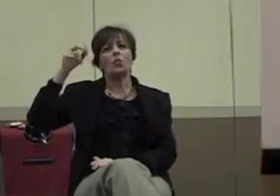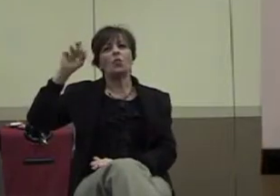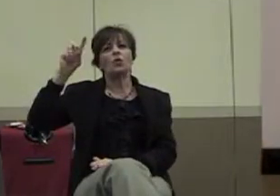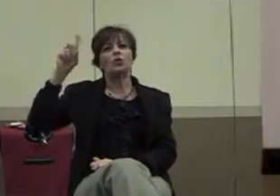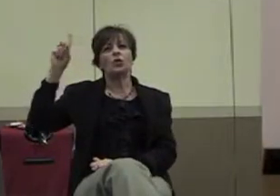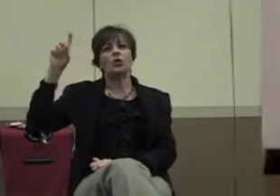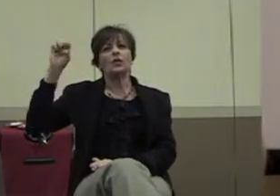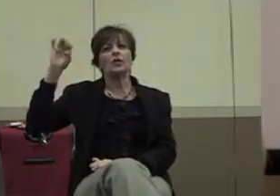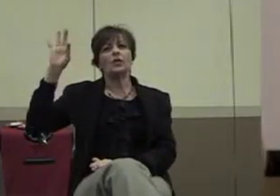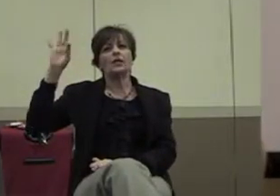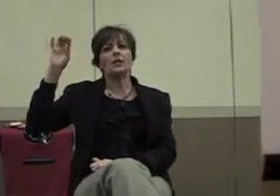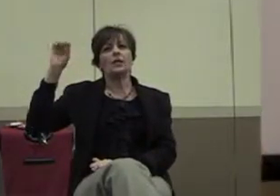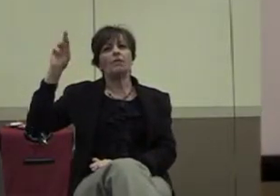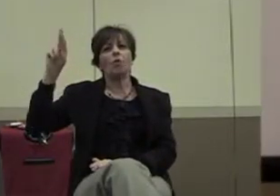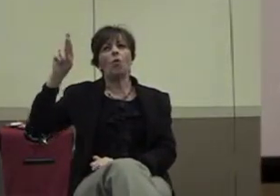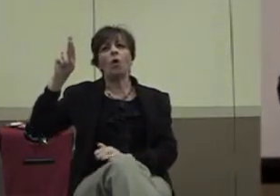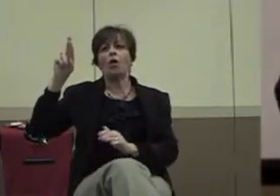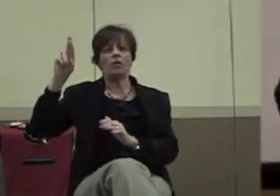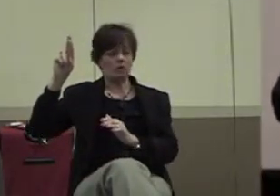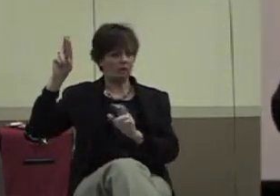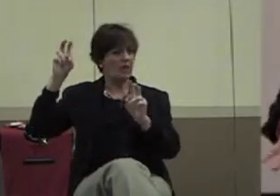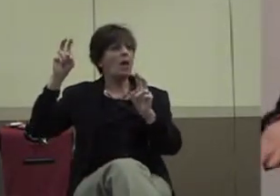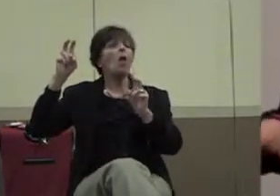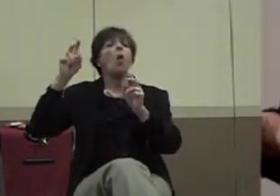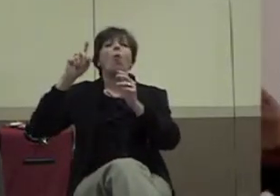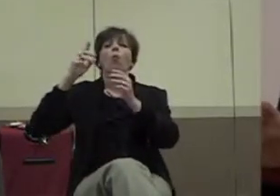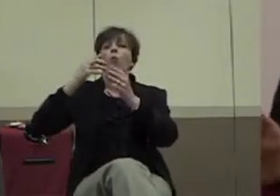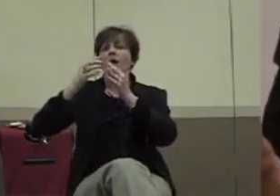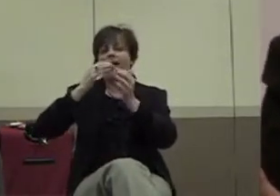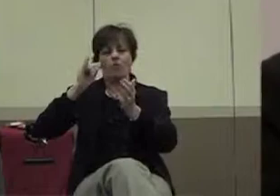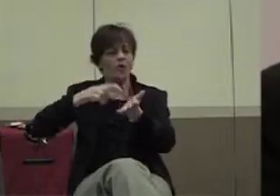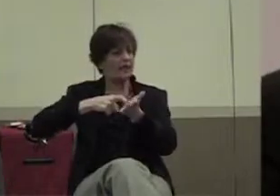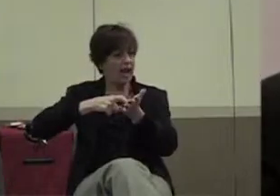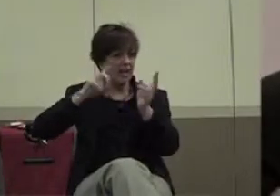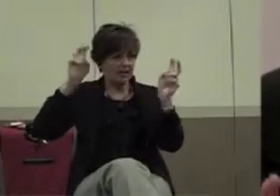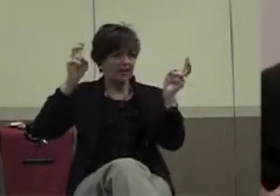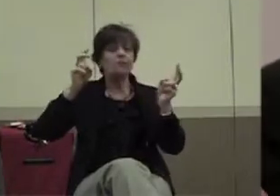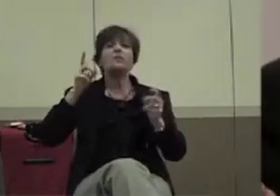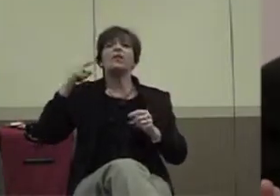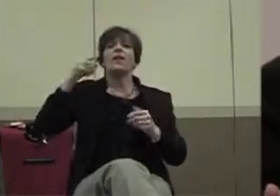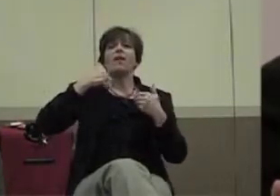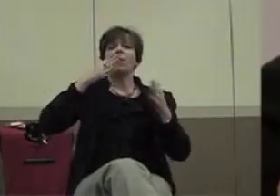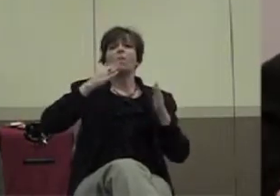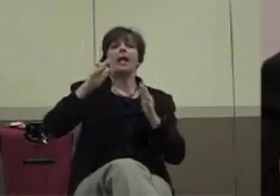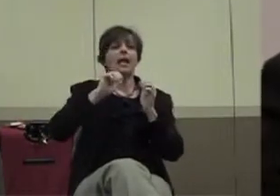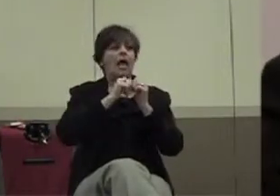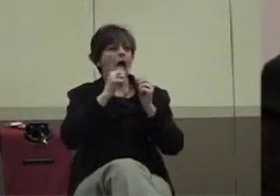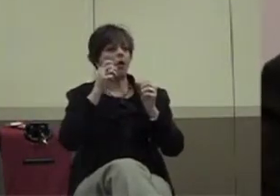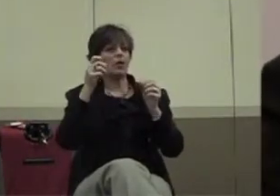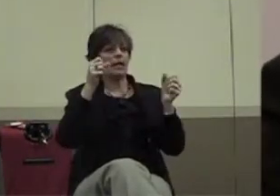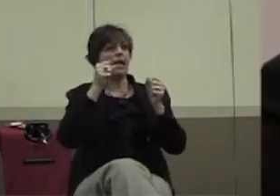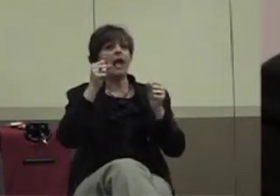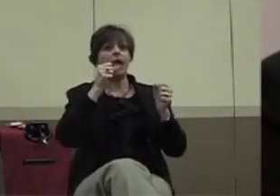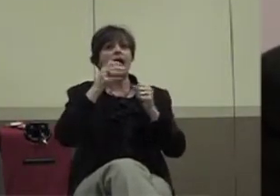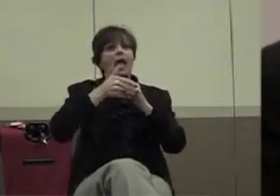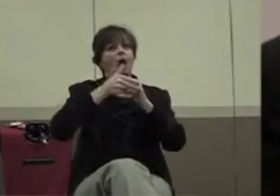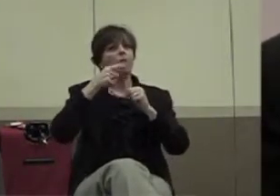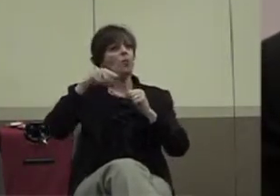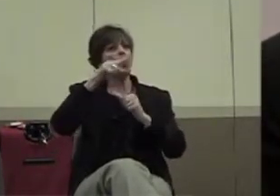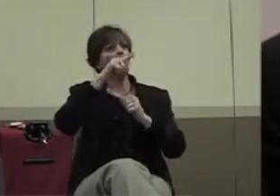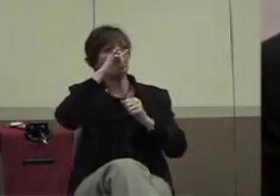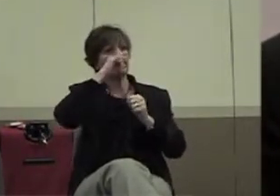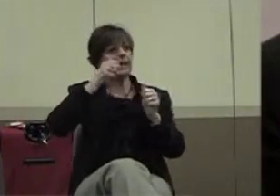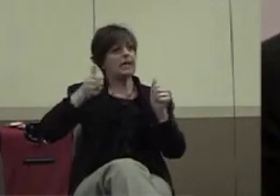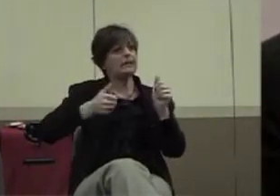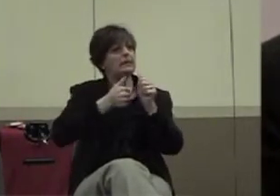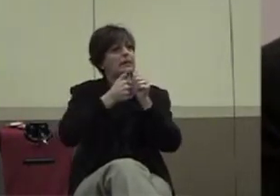It Takes. And they have got a plan for how to get all these kids caught up. And one of my schools in Oklahoma